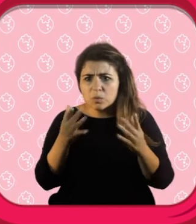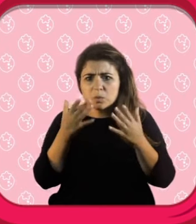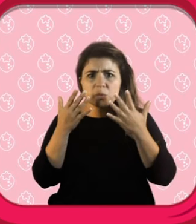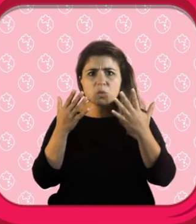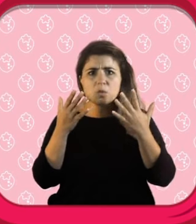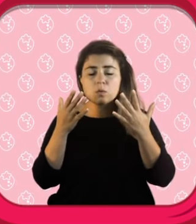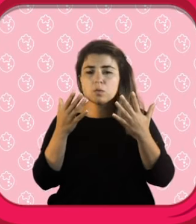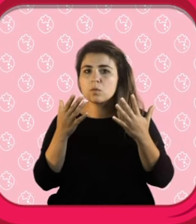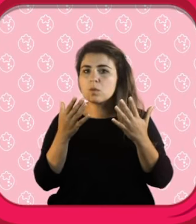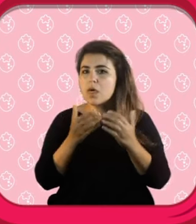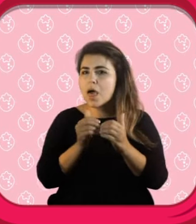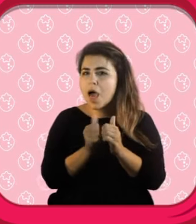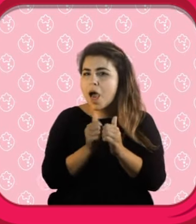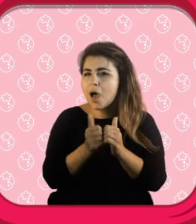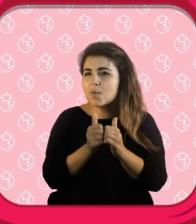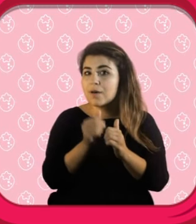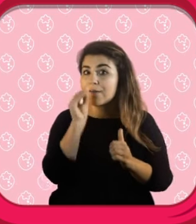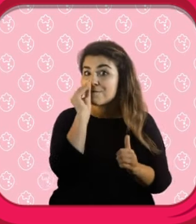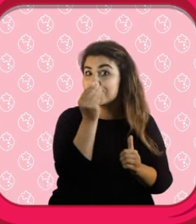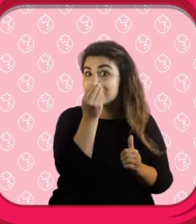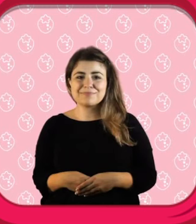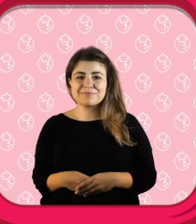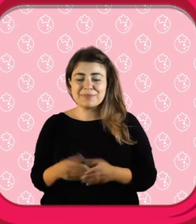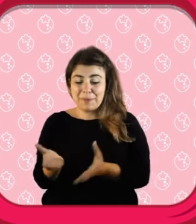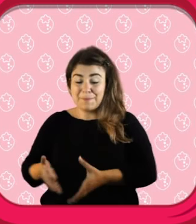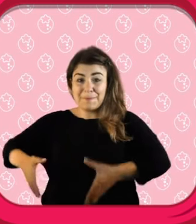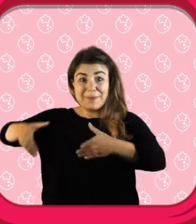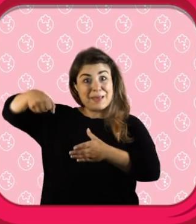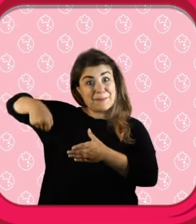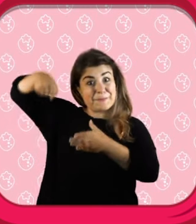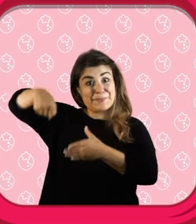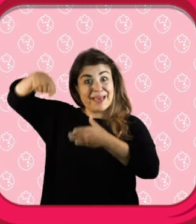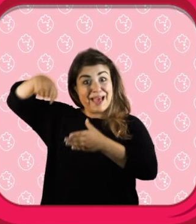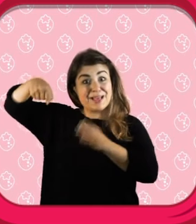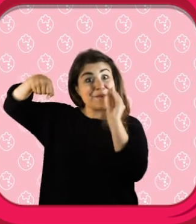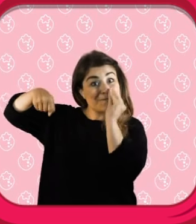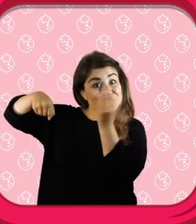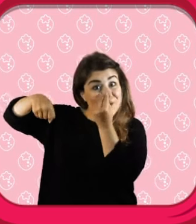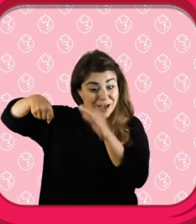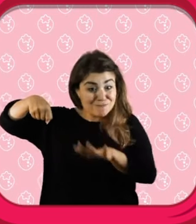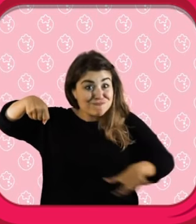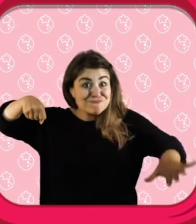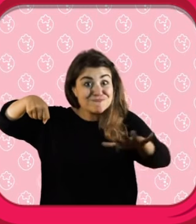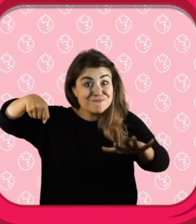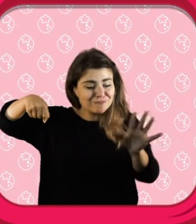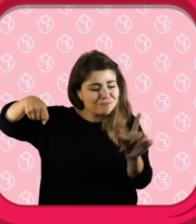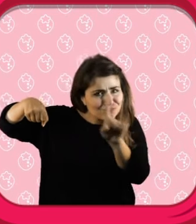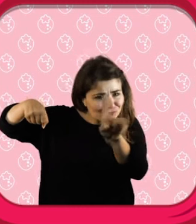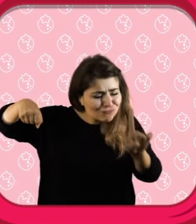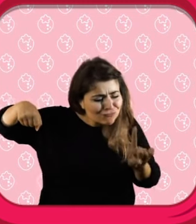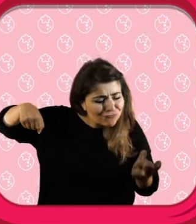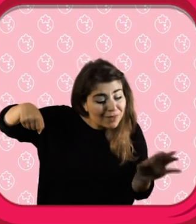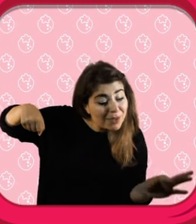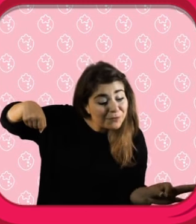With a pretty bouquet of flowers. Pick the flowers you want to use and drag them into the basket.